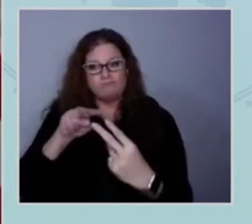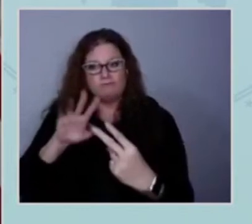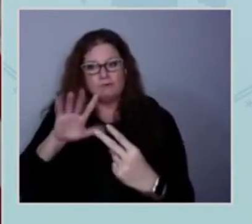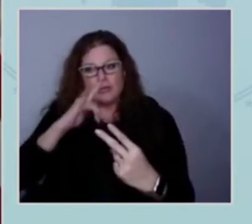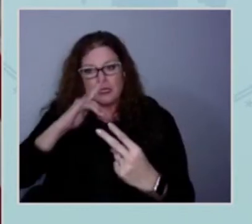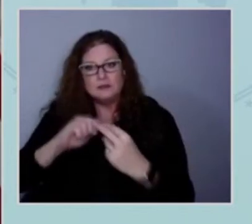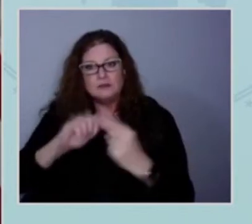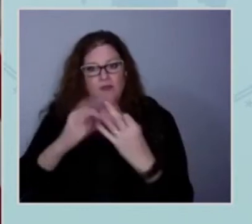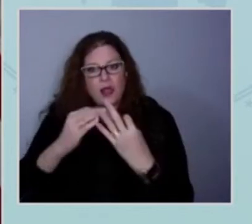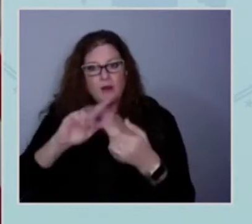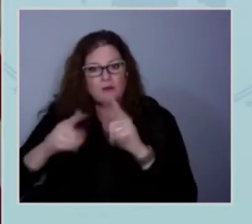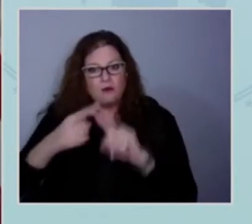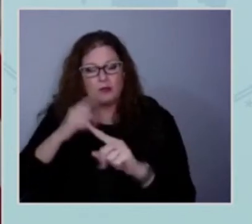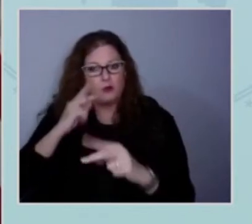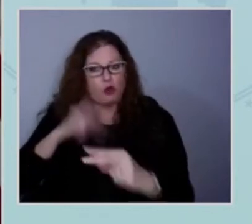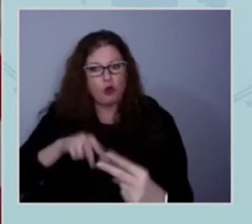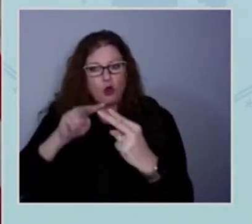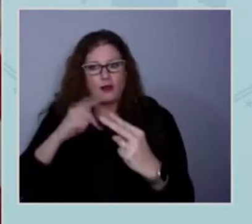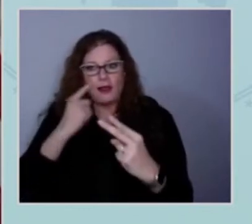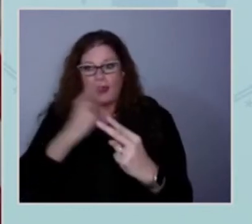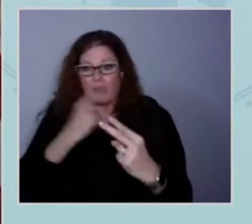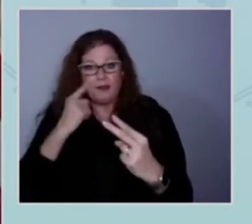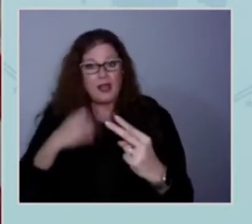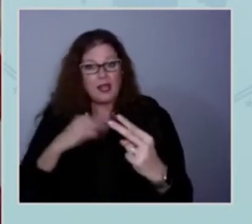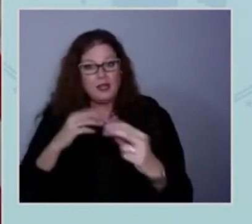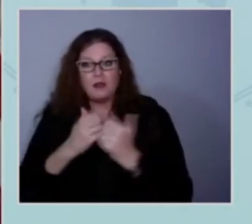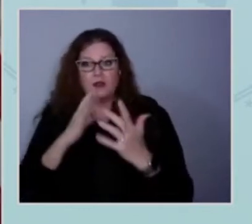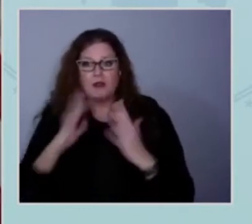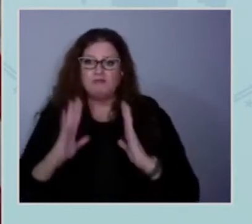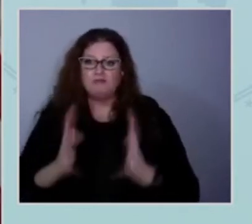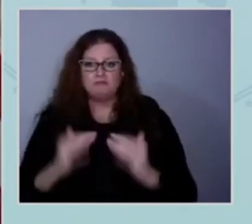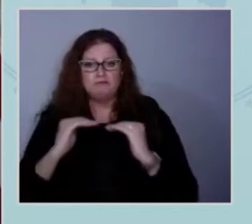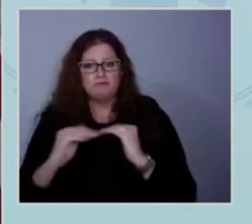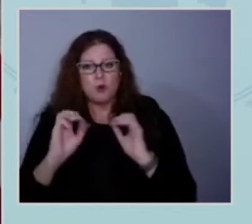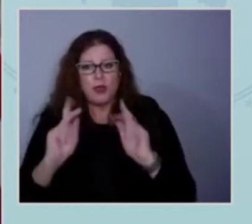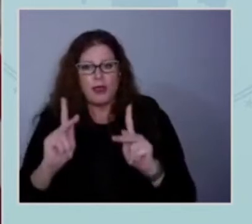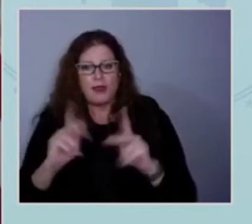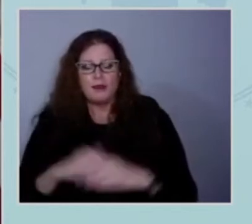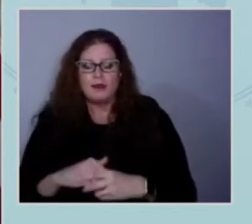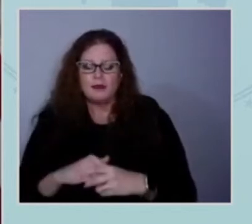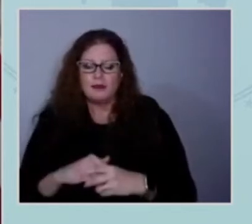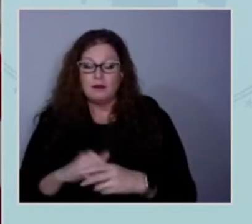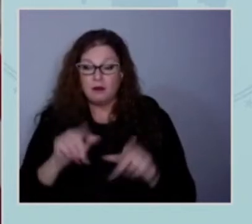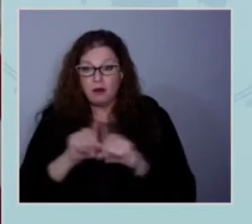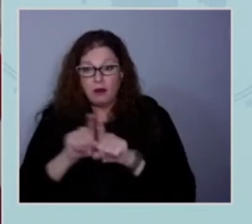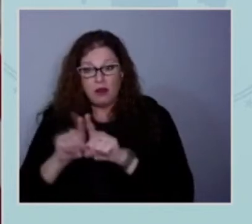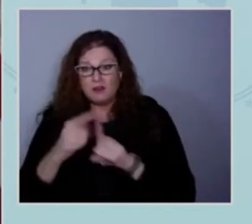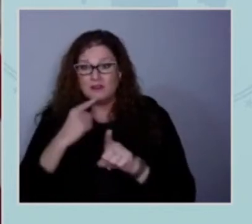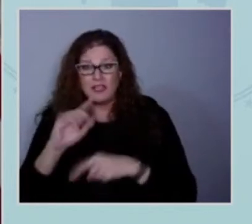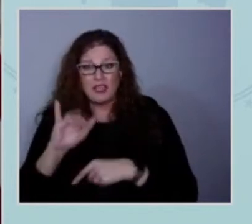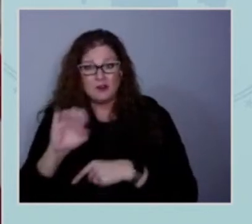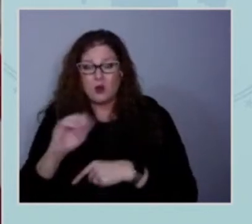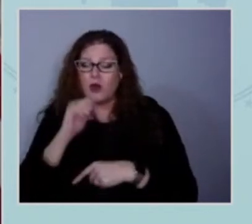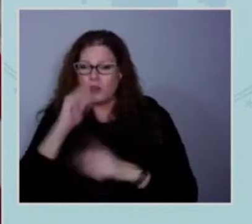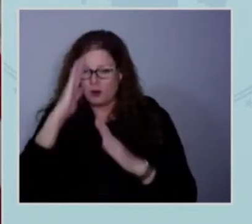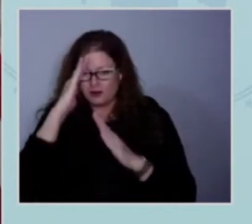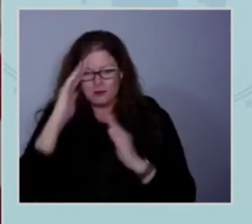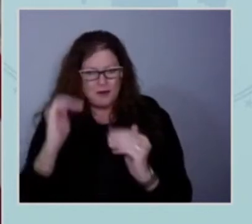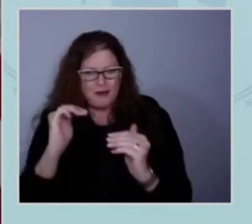your place in the community. It's about being able to look your kids, your family, your friends in the eye and say, I think everything's going to be